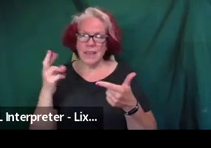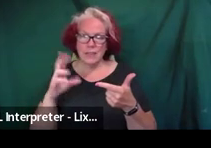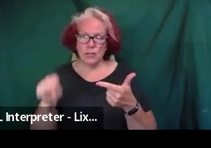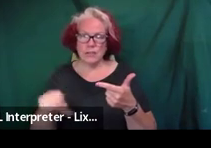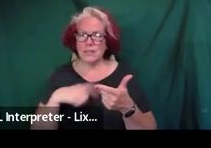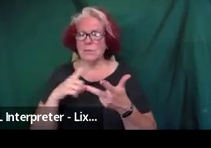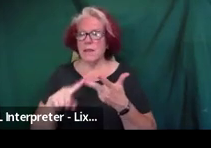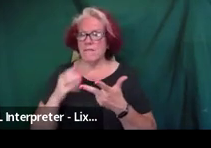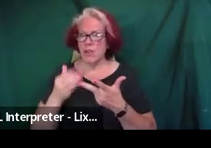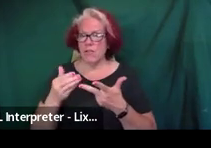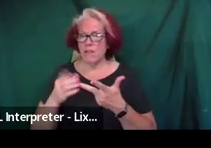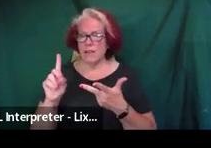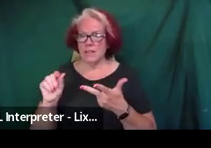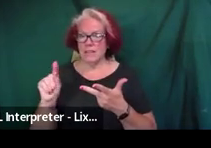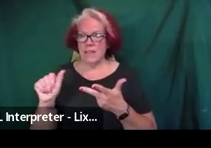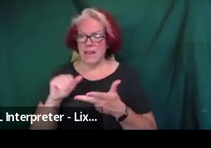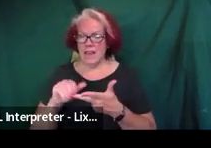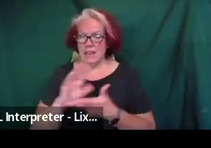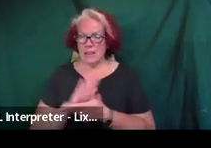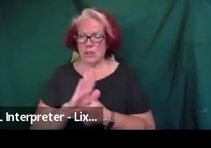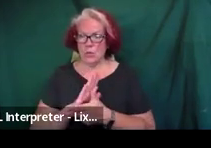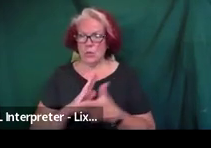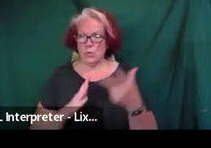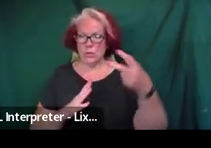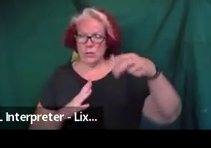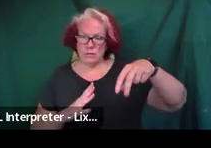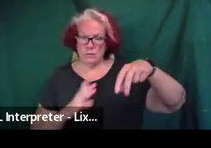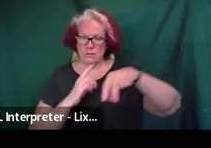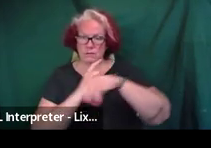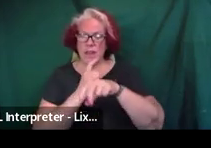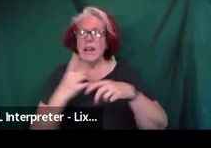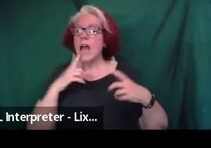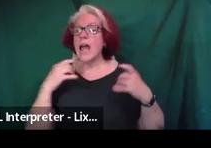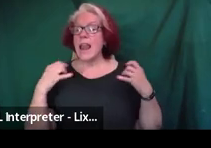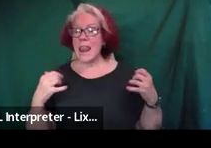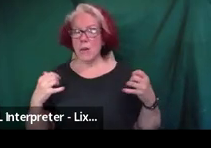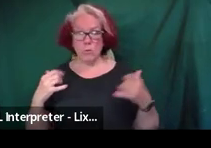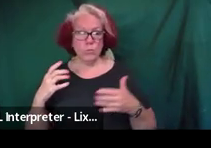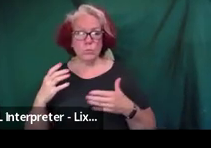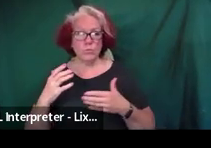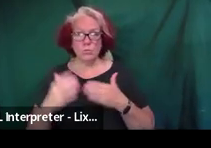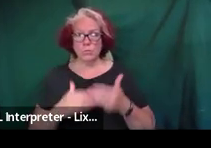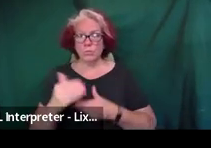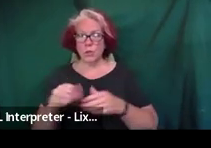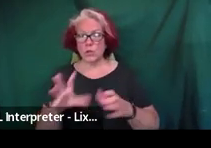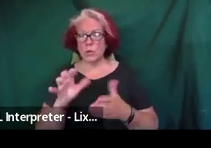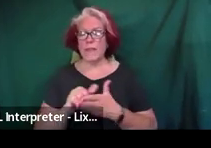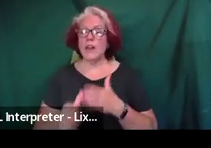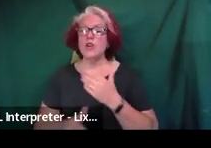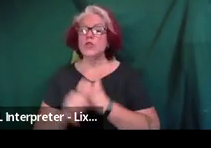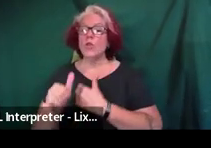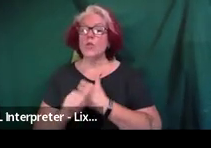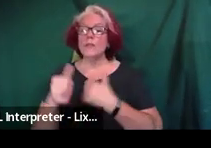then verifying that at the schools. We are now in the process of doing that. So the actual risk we're facing